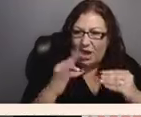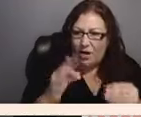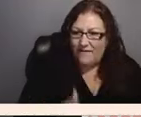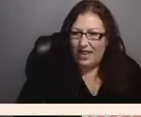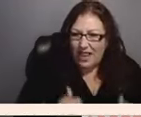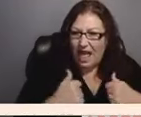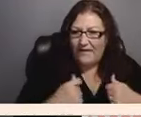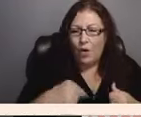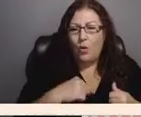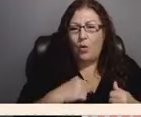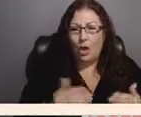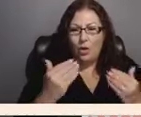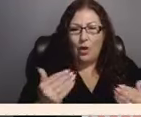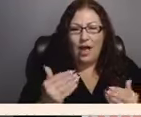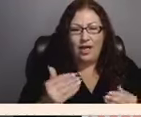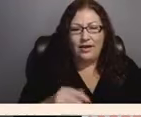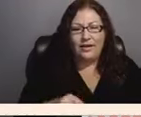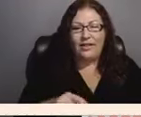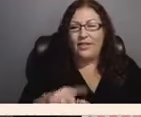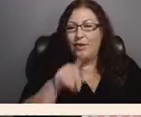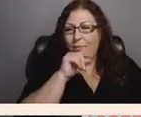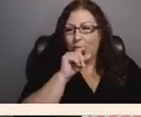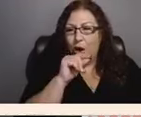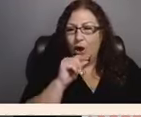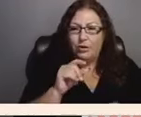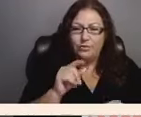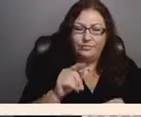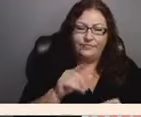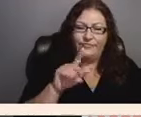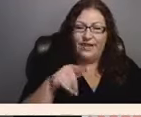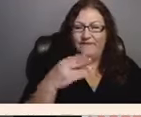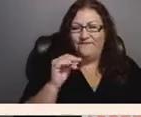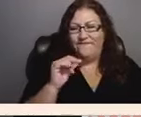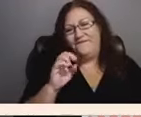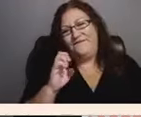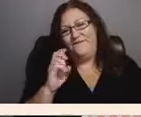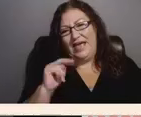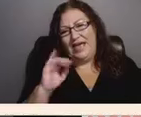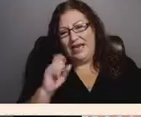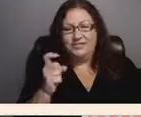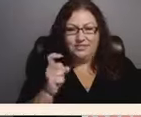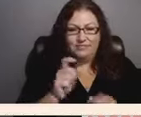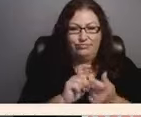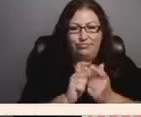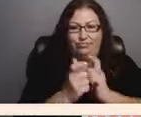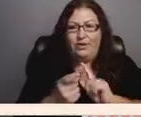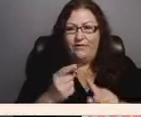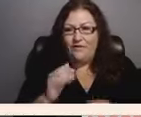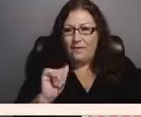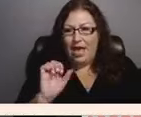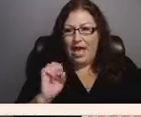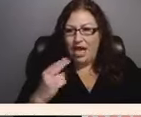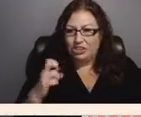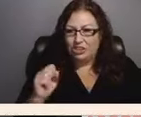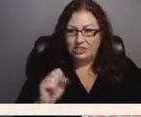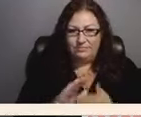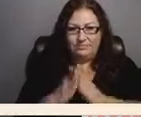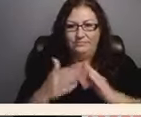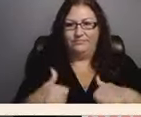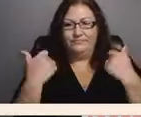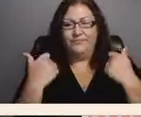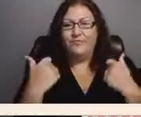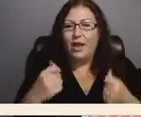the phoenix arising from ashes. So when we surrender to what is, we die to what we had hoped for,